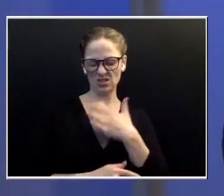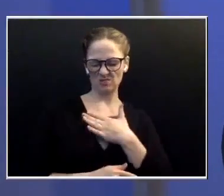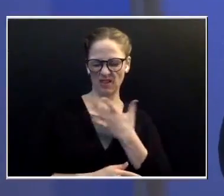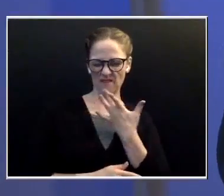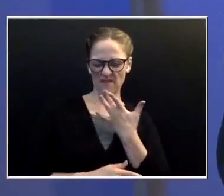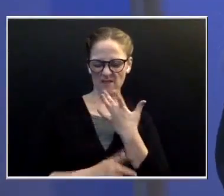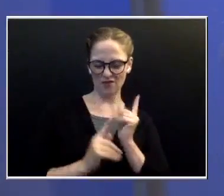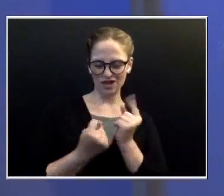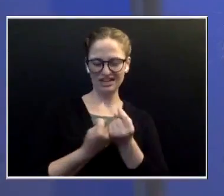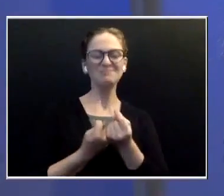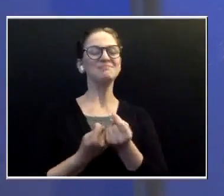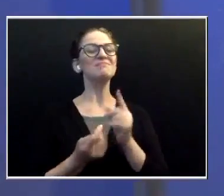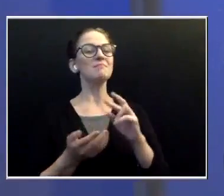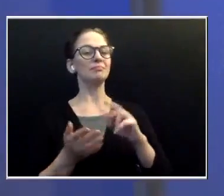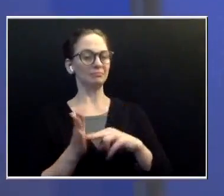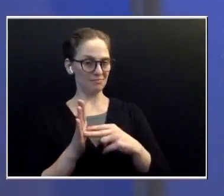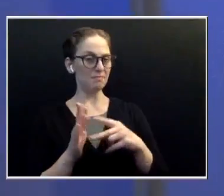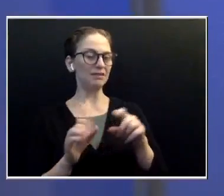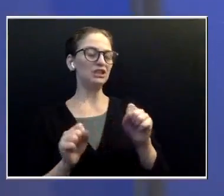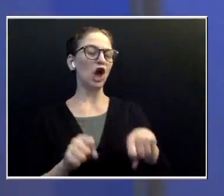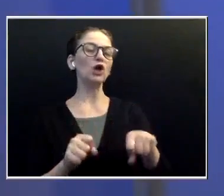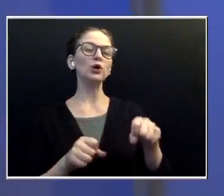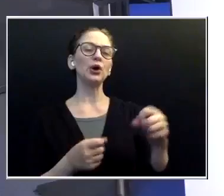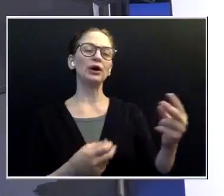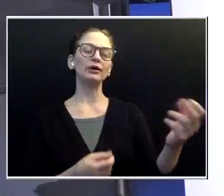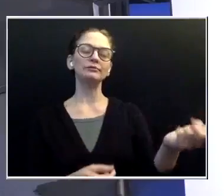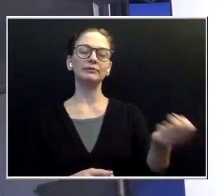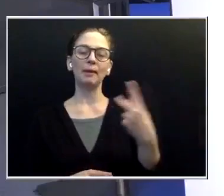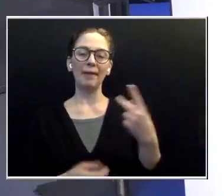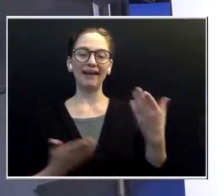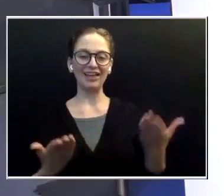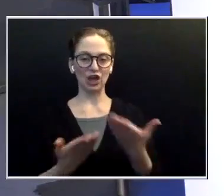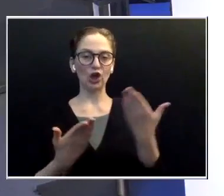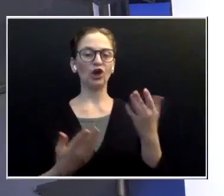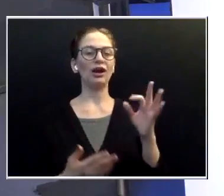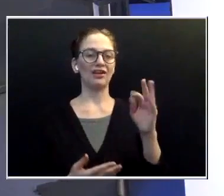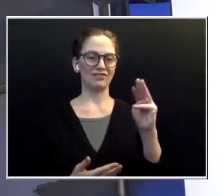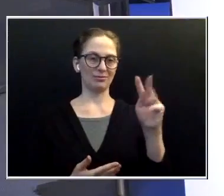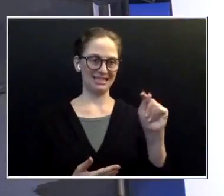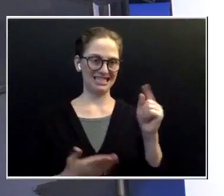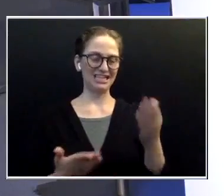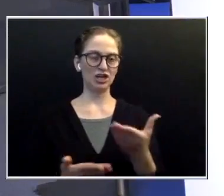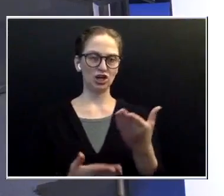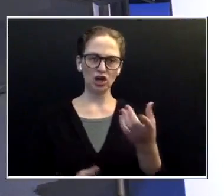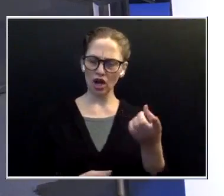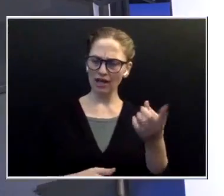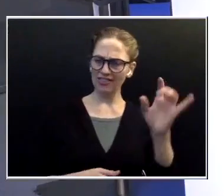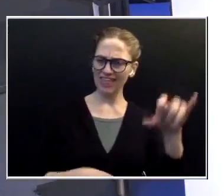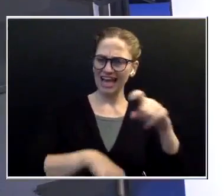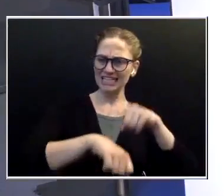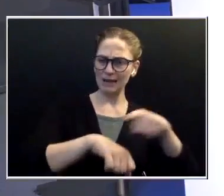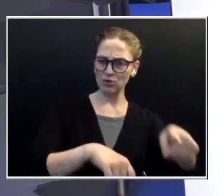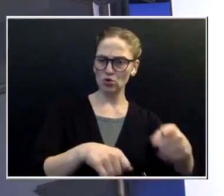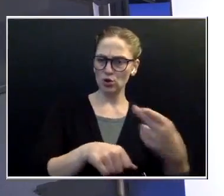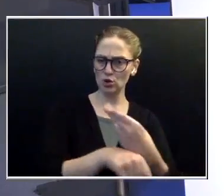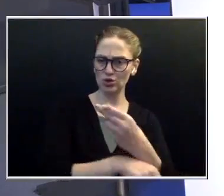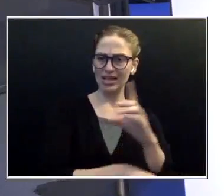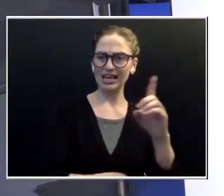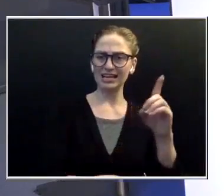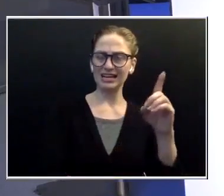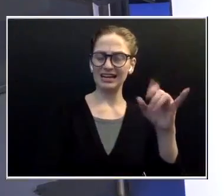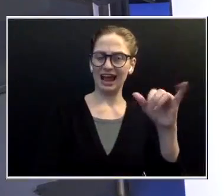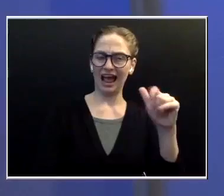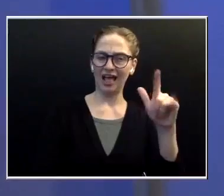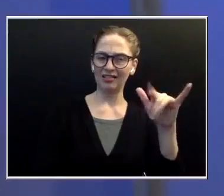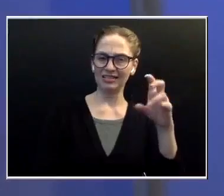diff transplant here, or the FMT here. And you were on dialysis, right? Is that correct? I escaped dialysis. You escaped dialysis. I was one of those